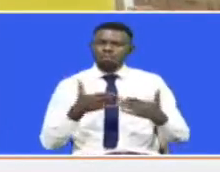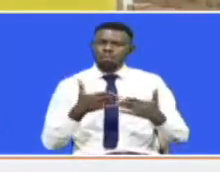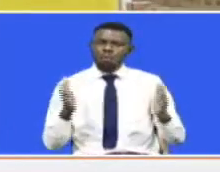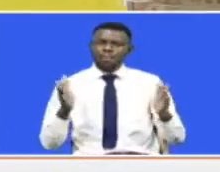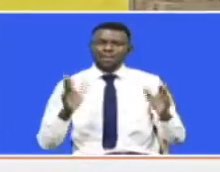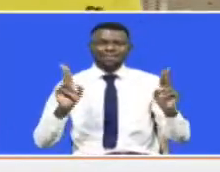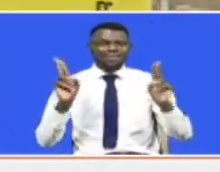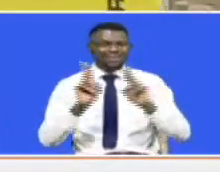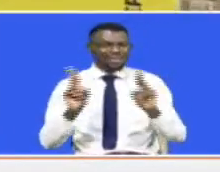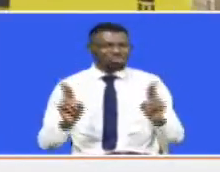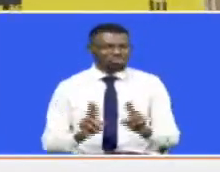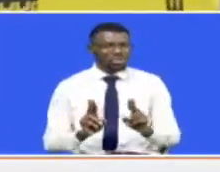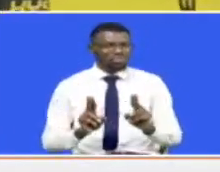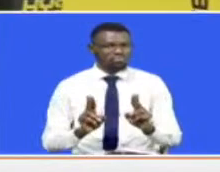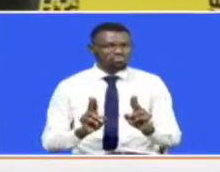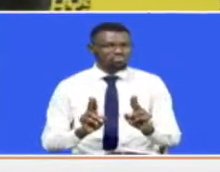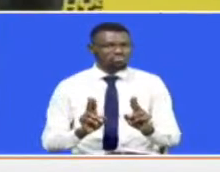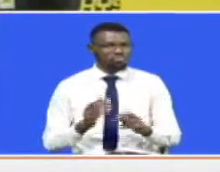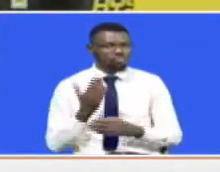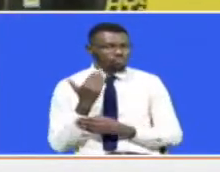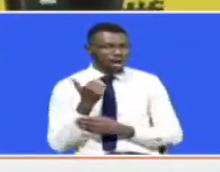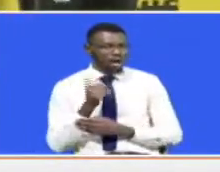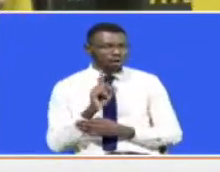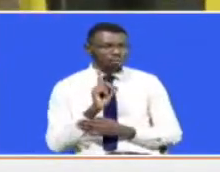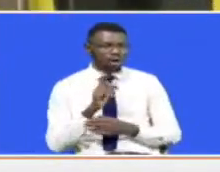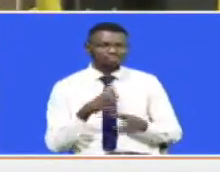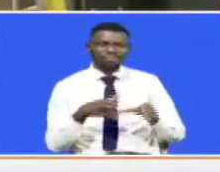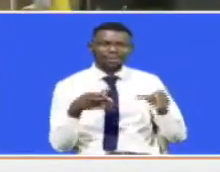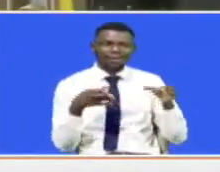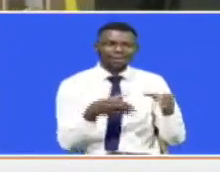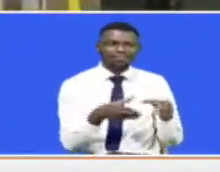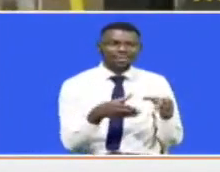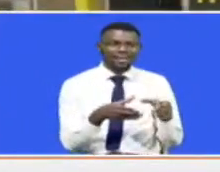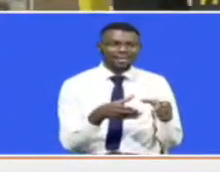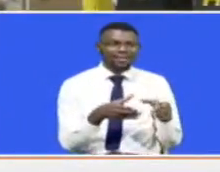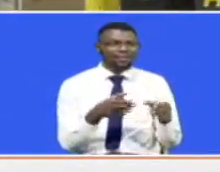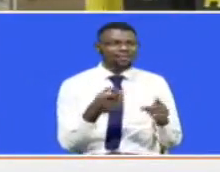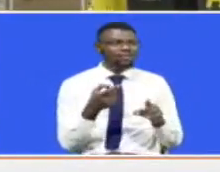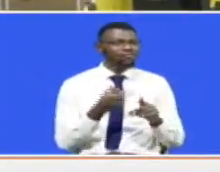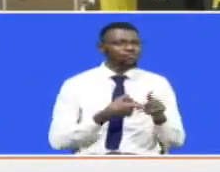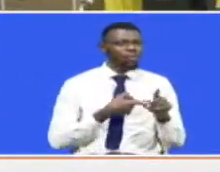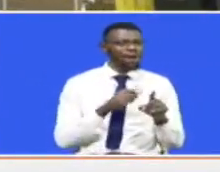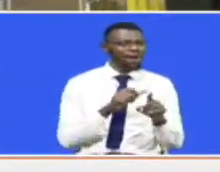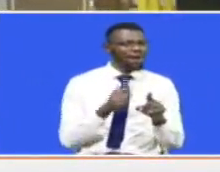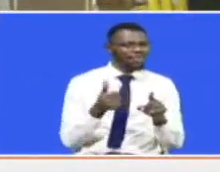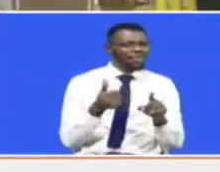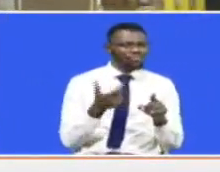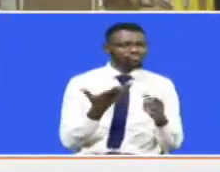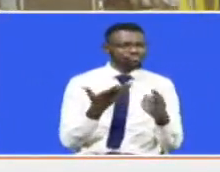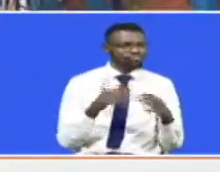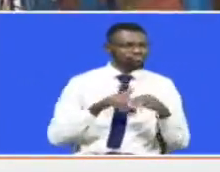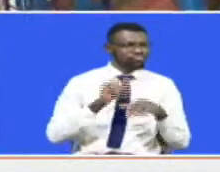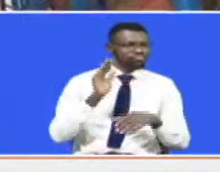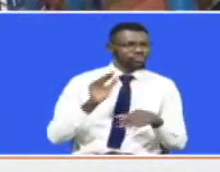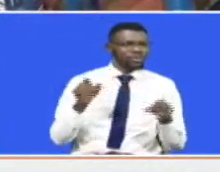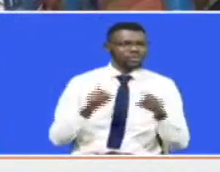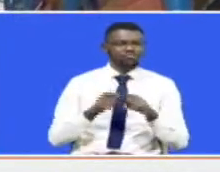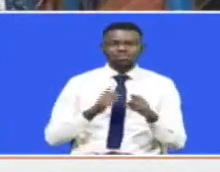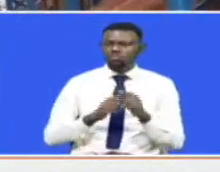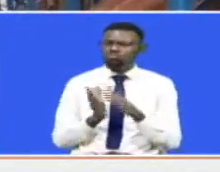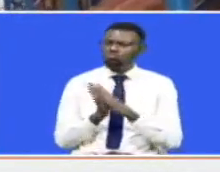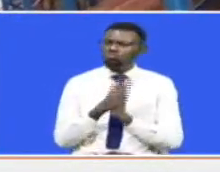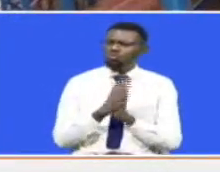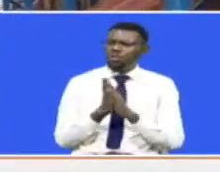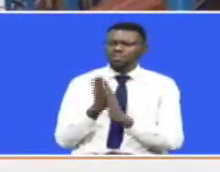one. Hence, the reason why one of the companies was untraceable on the Kenyan registration of companies. By the time of filing this